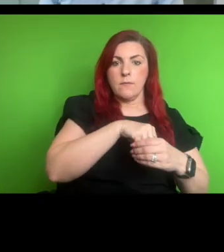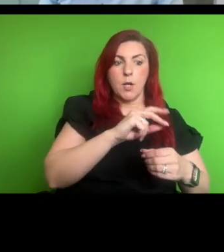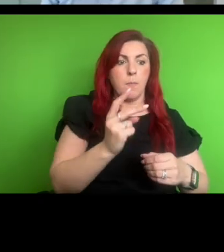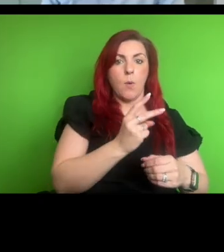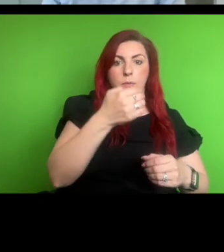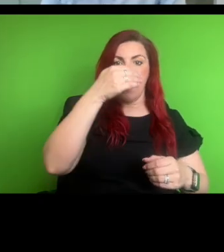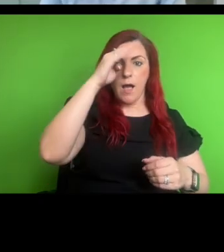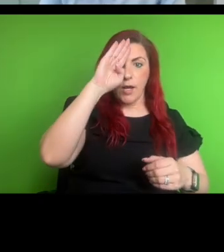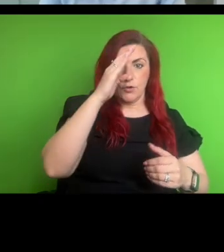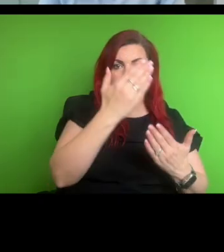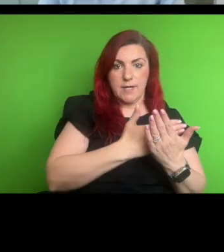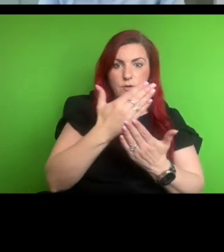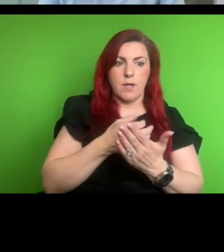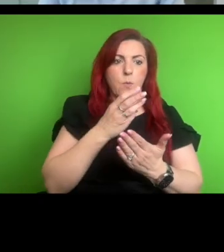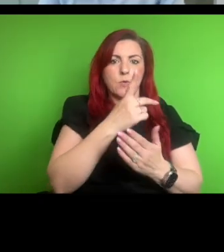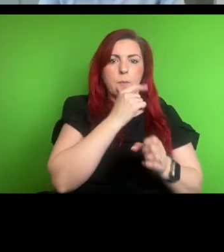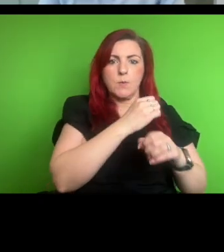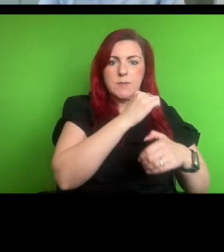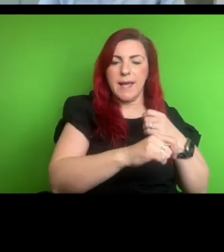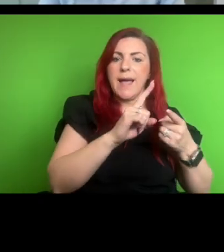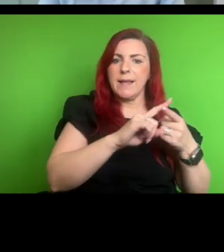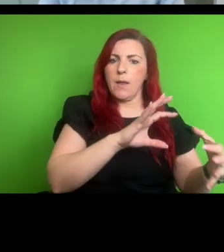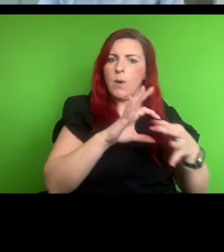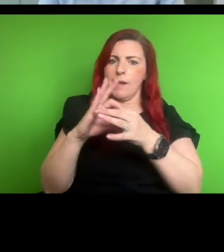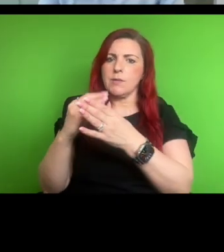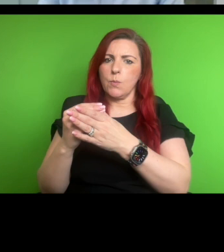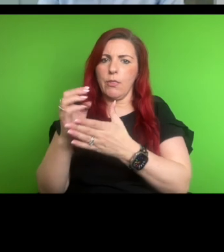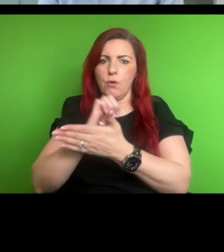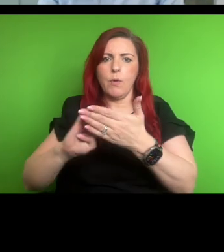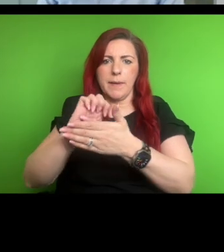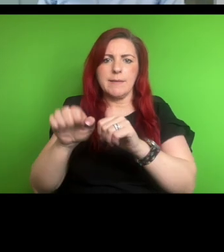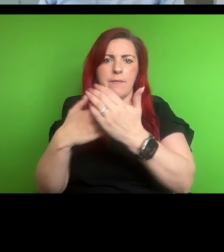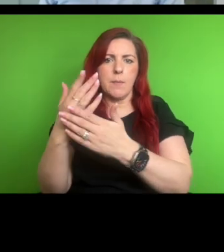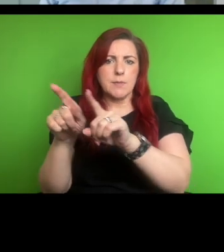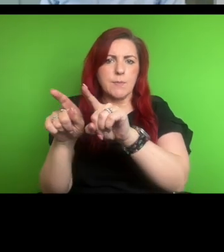European standards. And